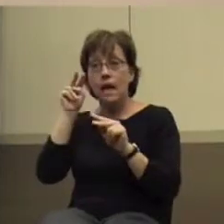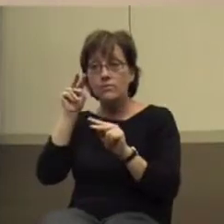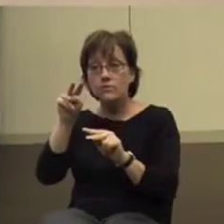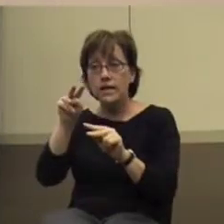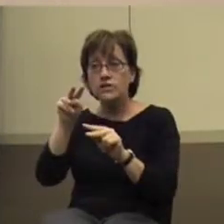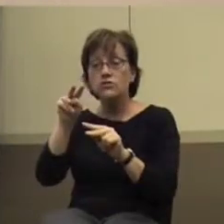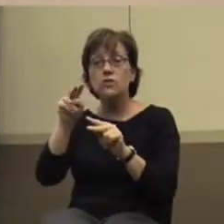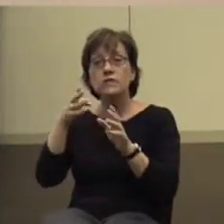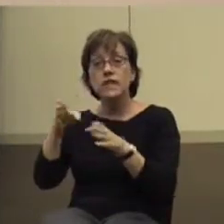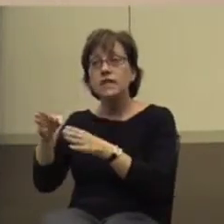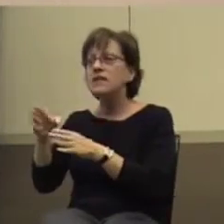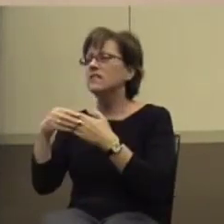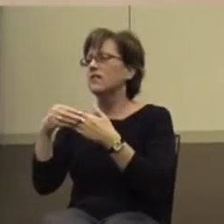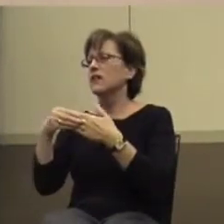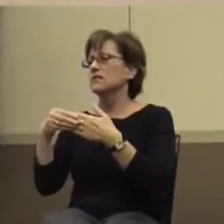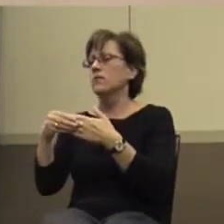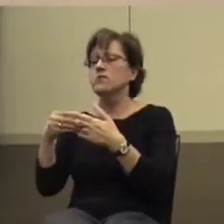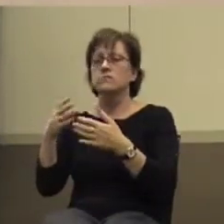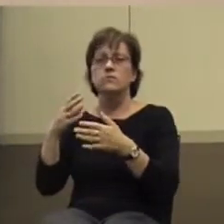want to measure.